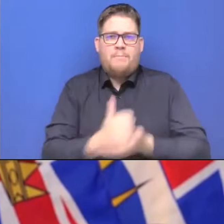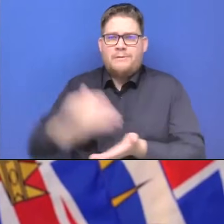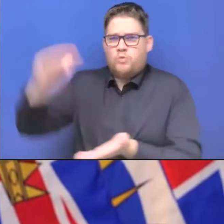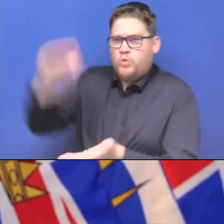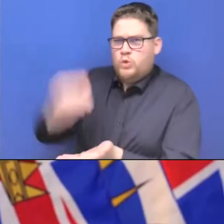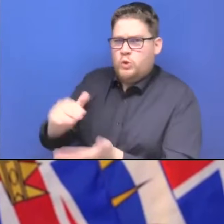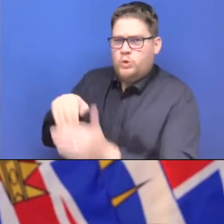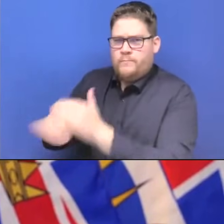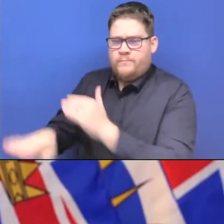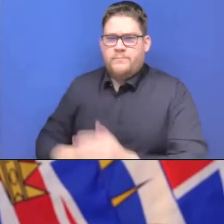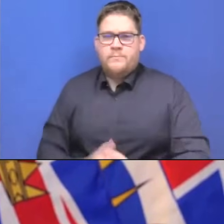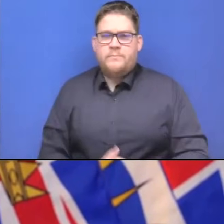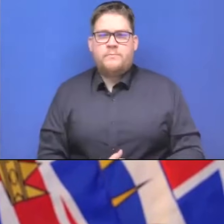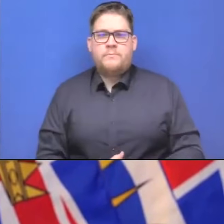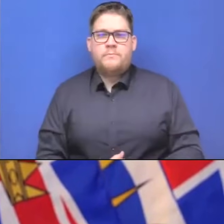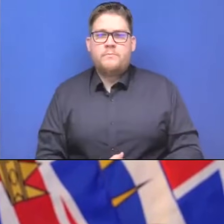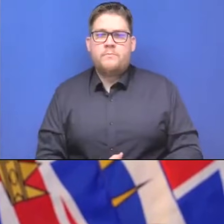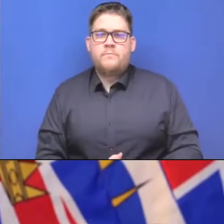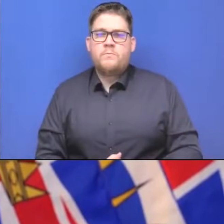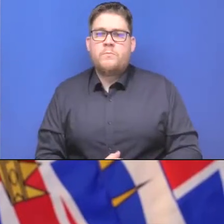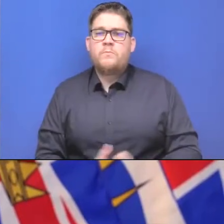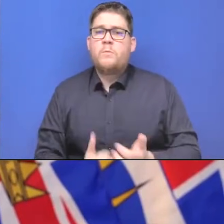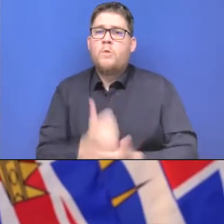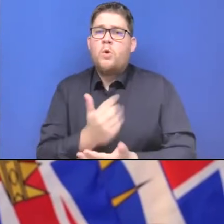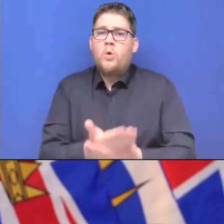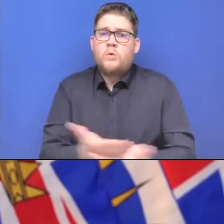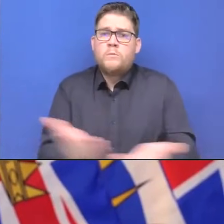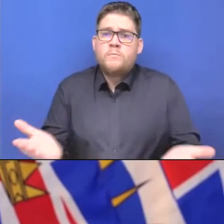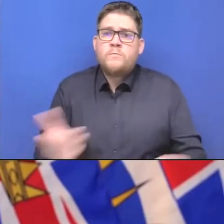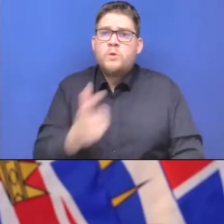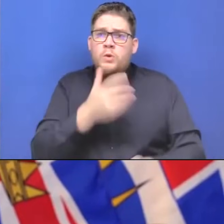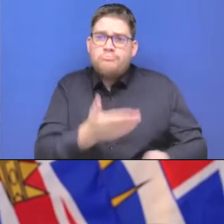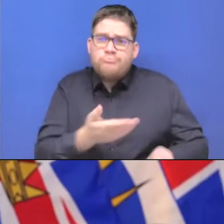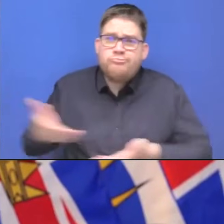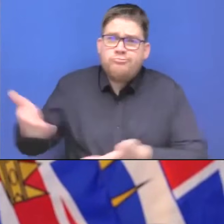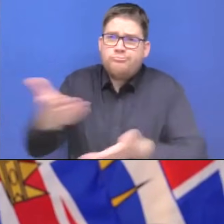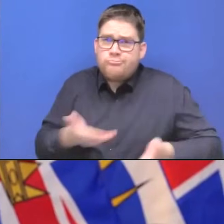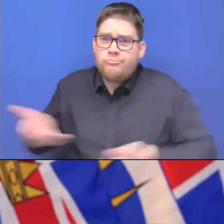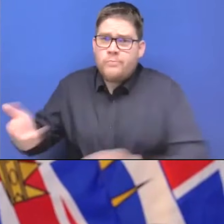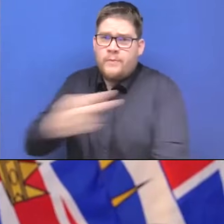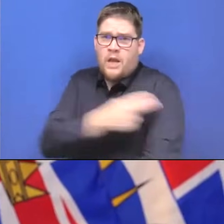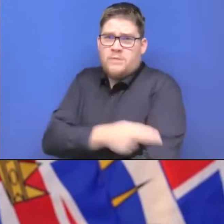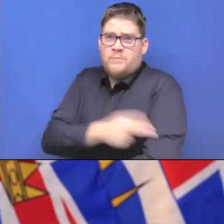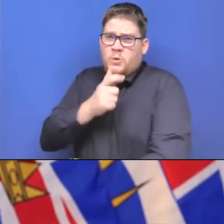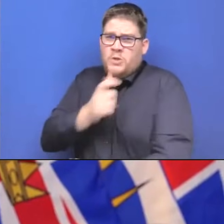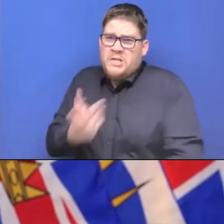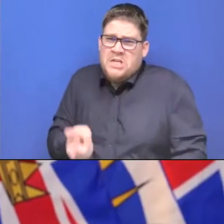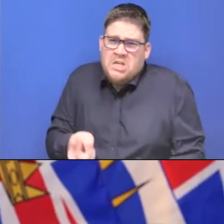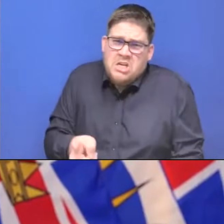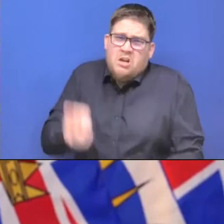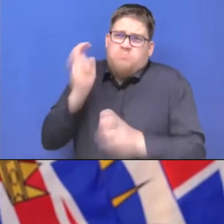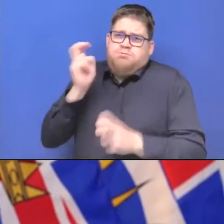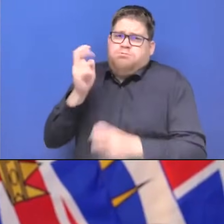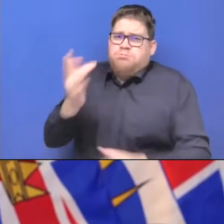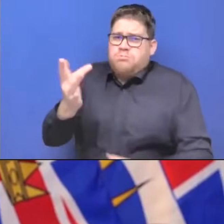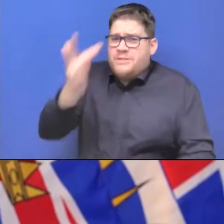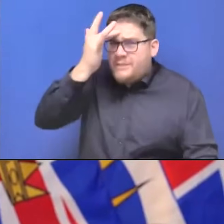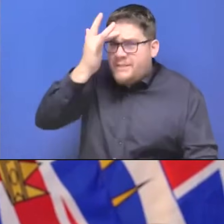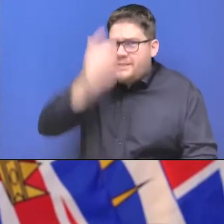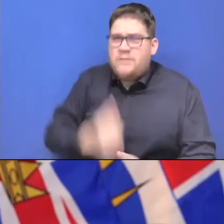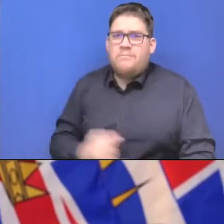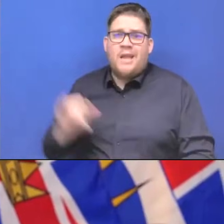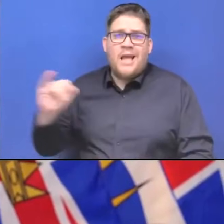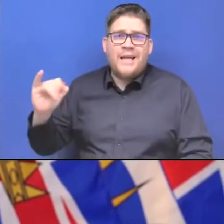people who are ending up with severe illness and who are hospitalized, in particular who are in the ICU, are people who are not yet protected